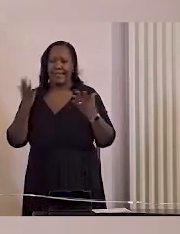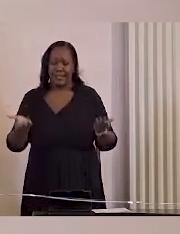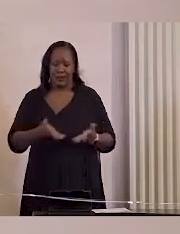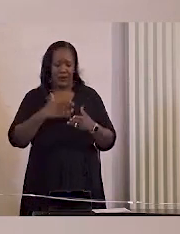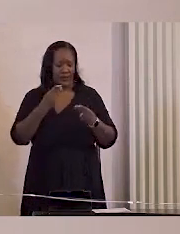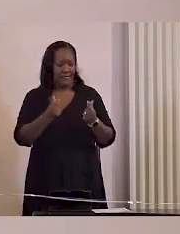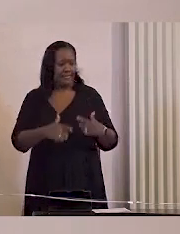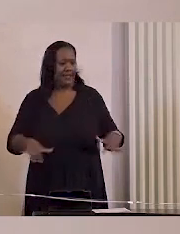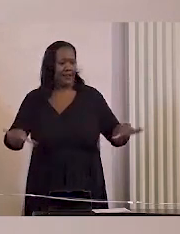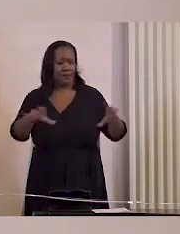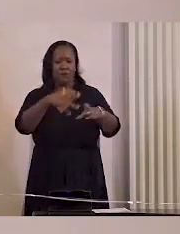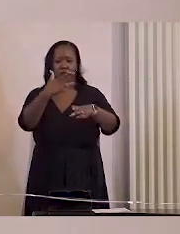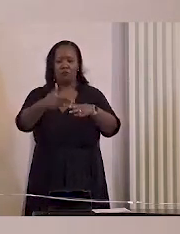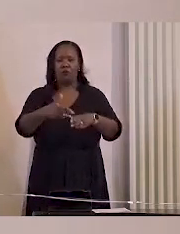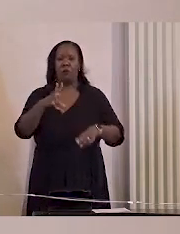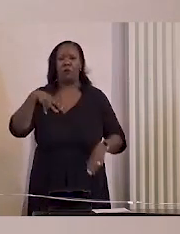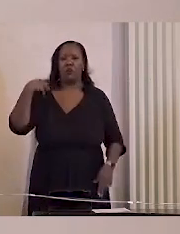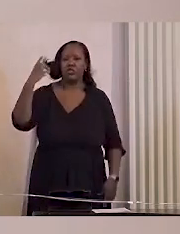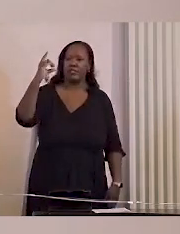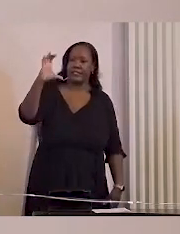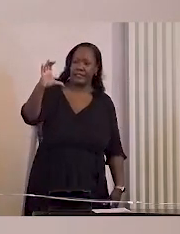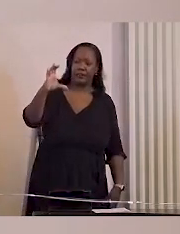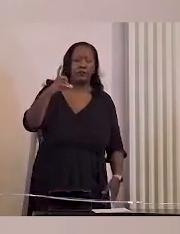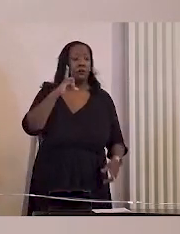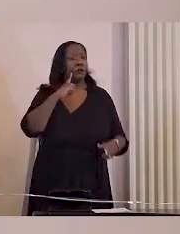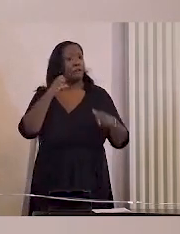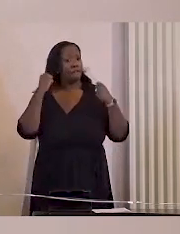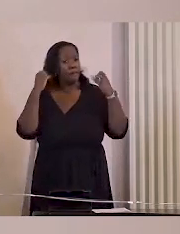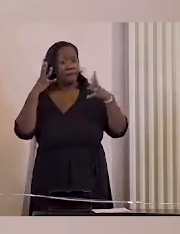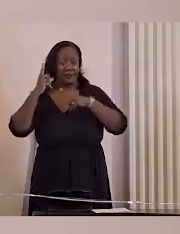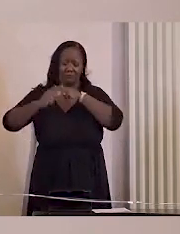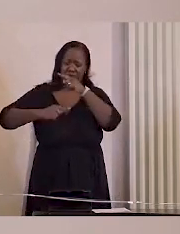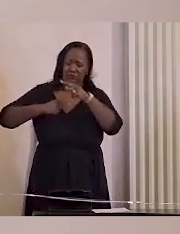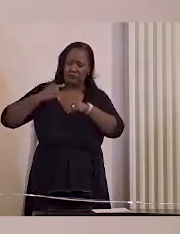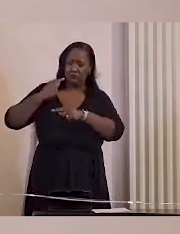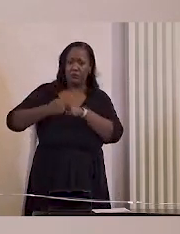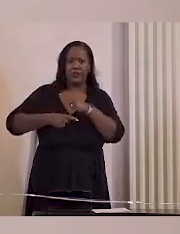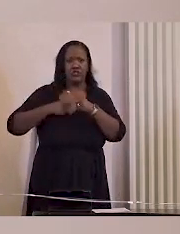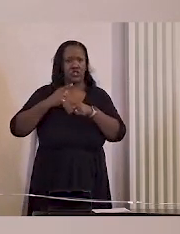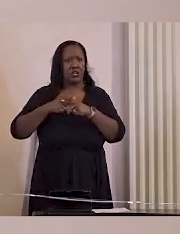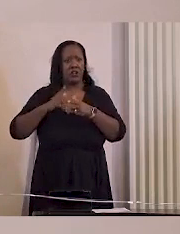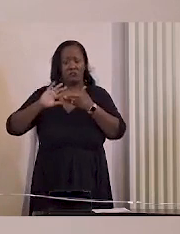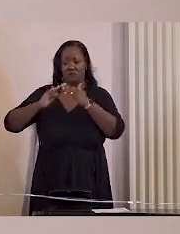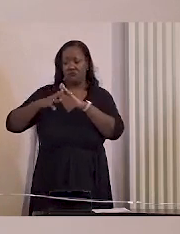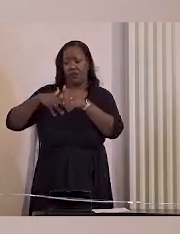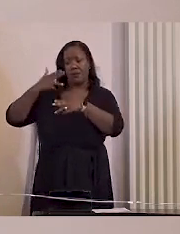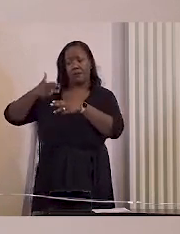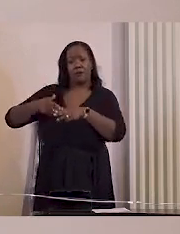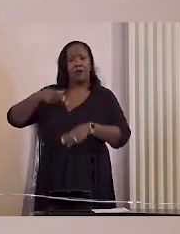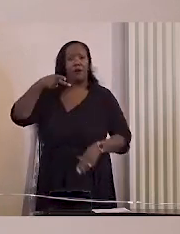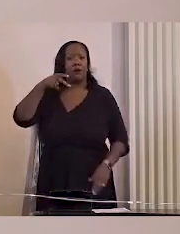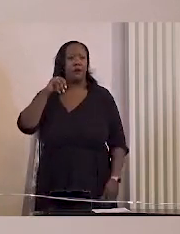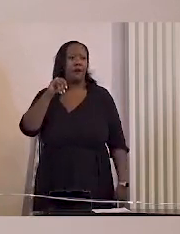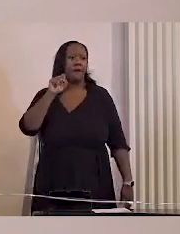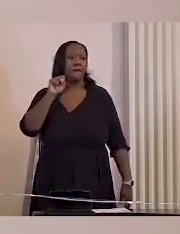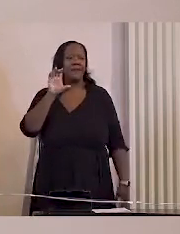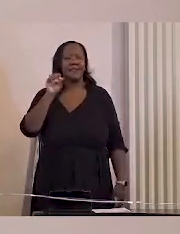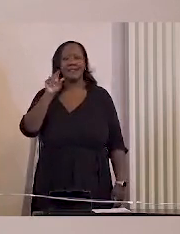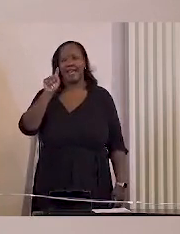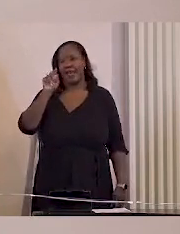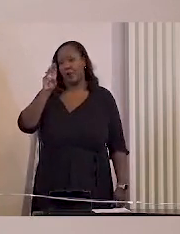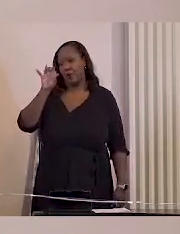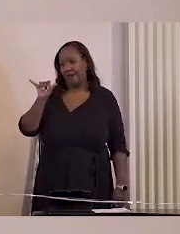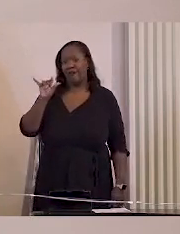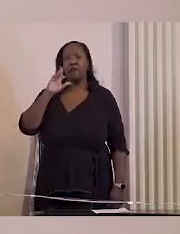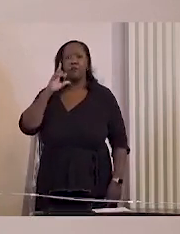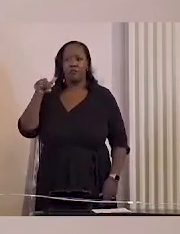Washington, D.C. For generations, the Indigenous Piscataway tribes have been the traditional caretakers of